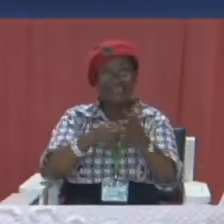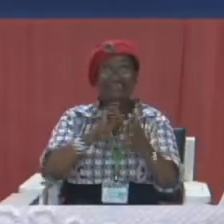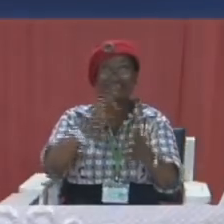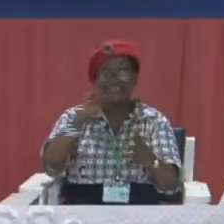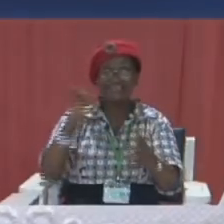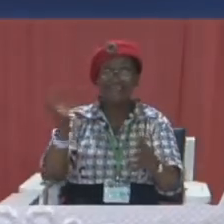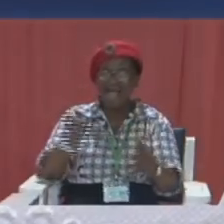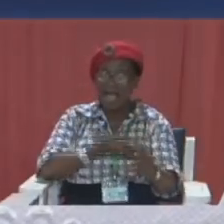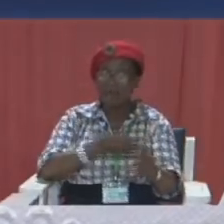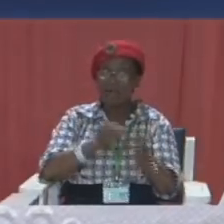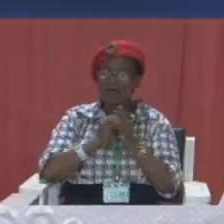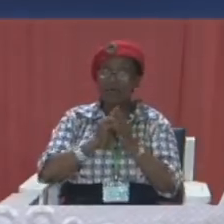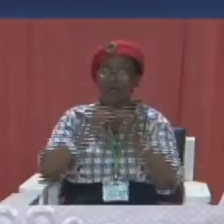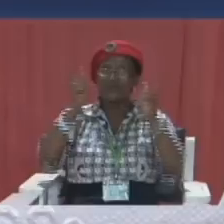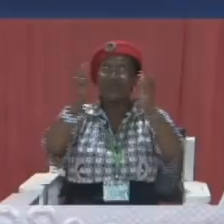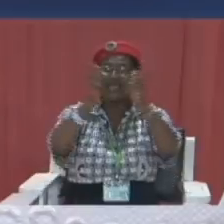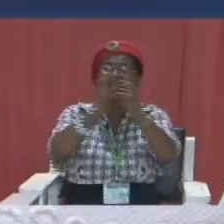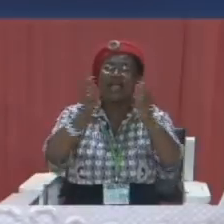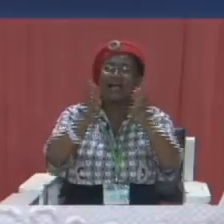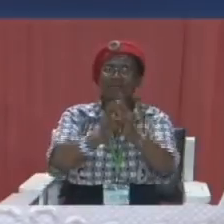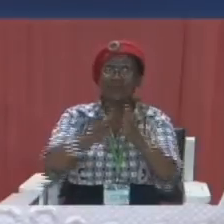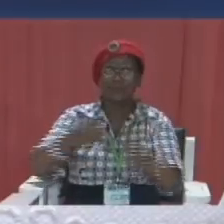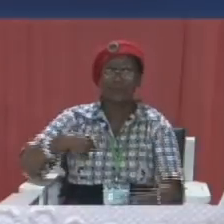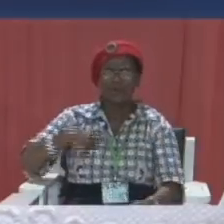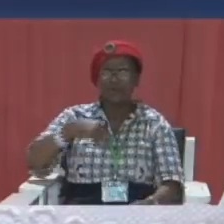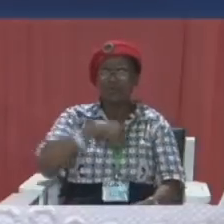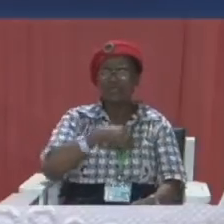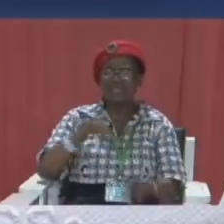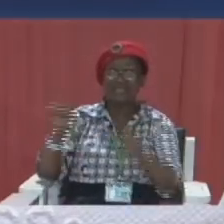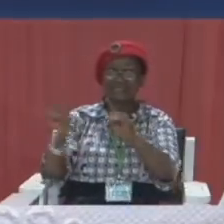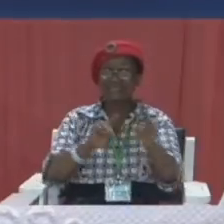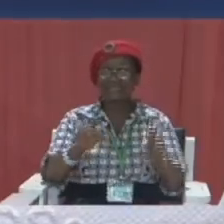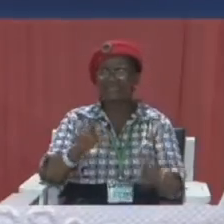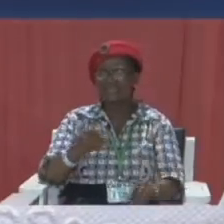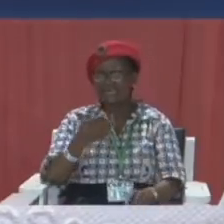camp. We did things that